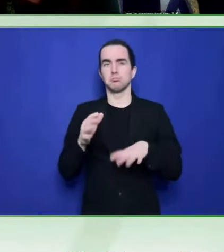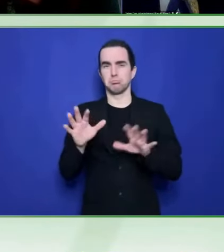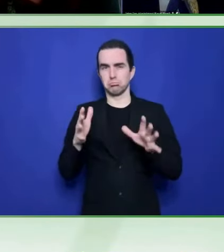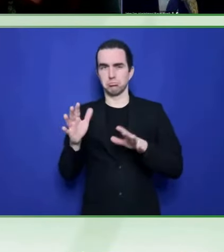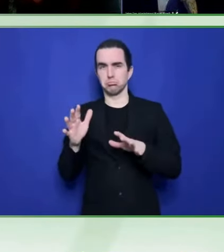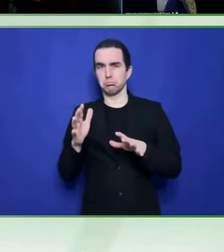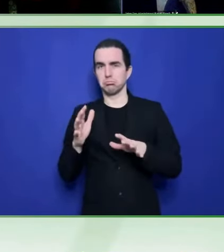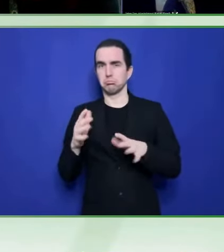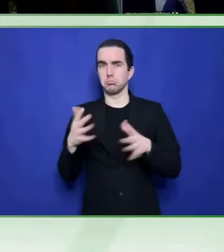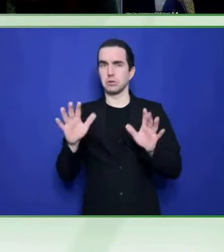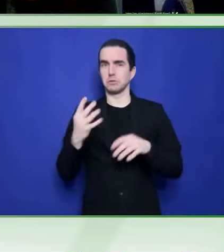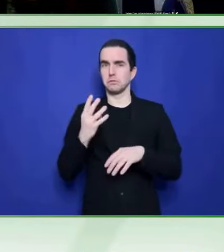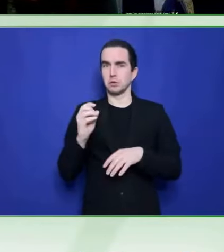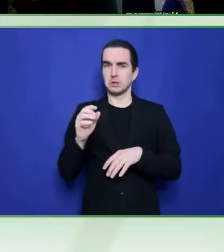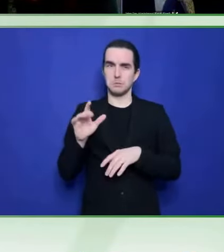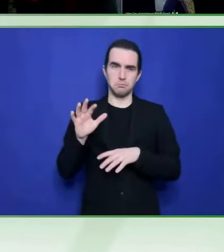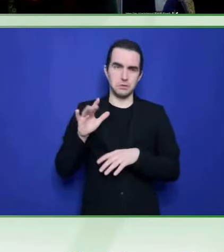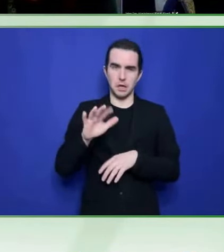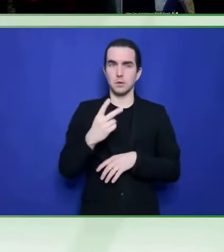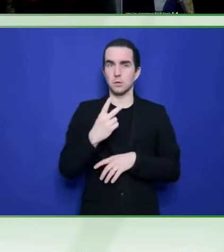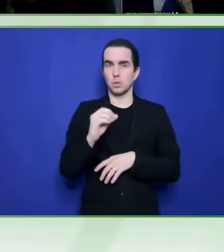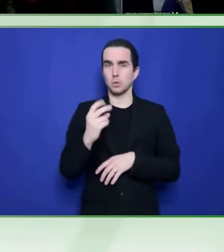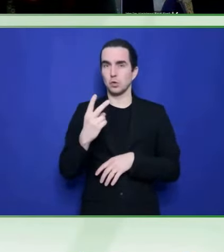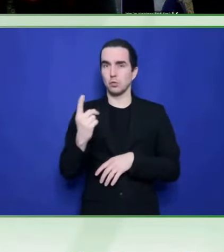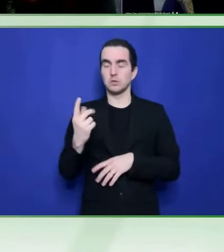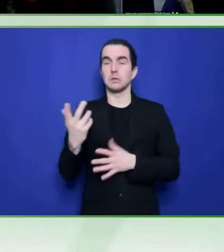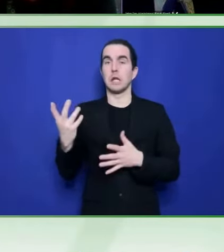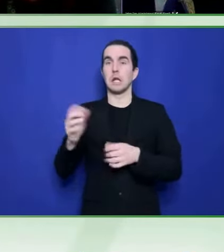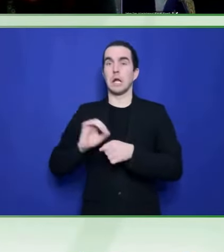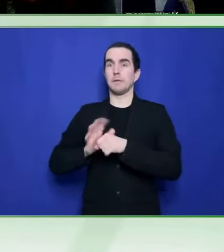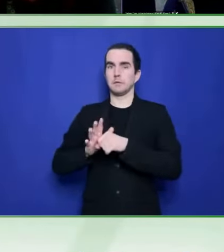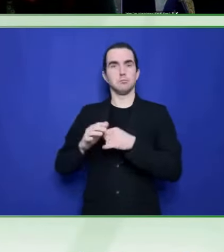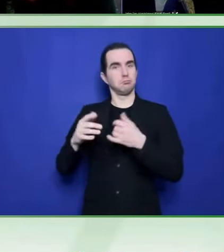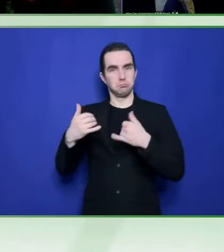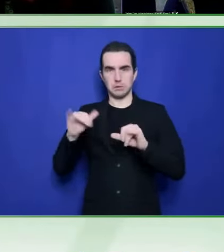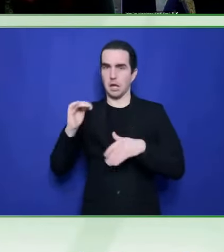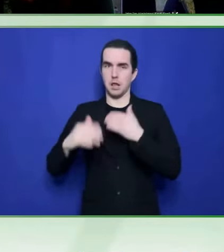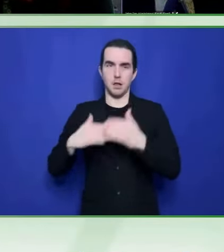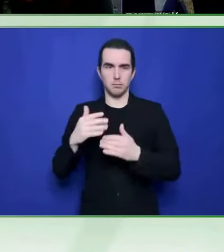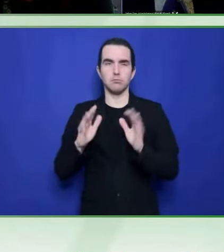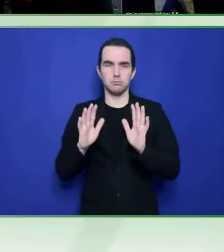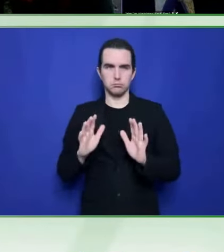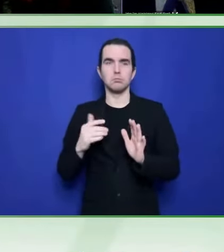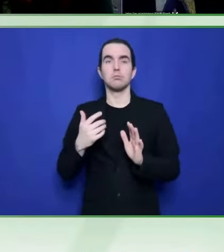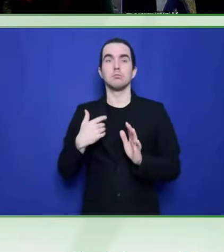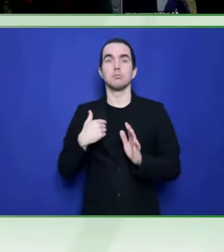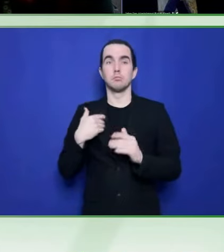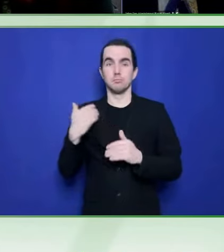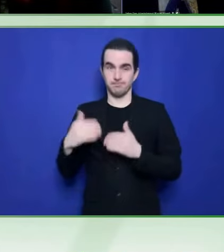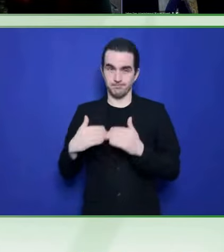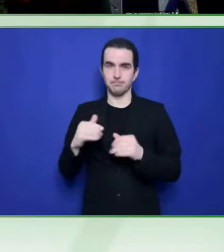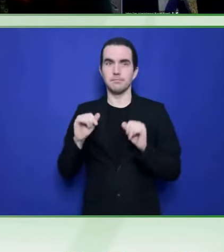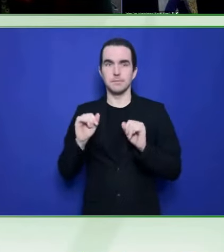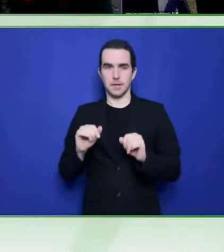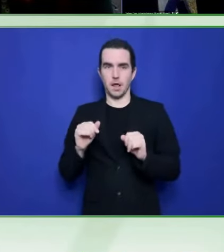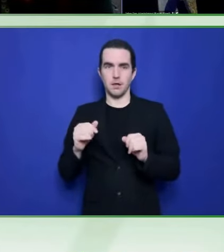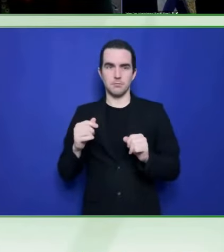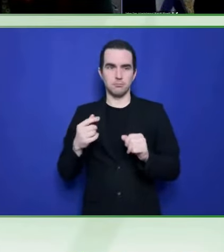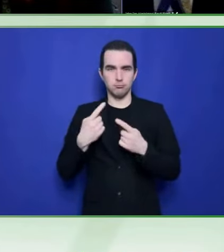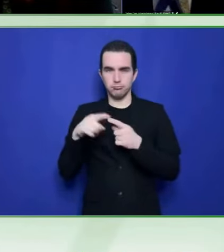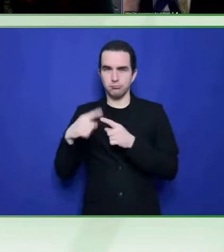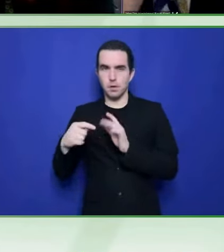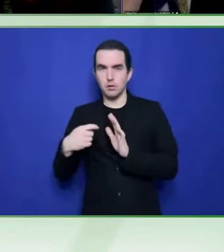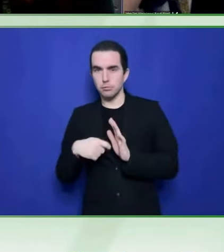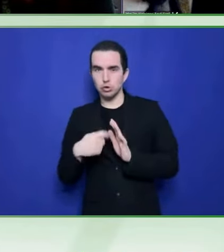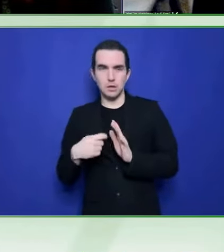on accessibility? Firstly, we welcome all our guests focusing on themselves, not on their